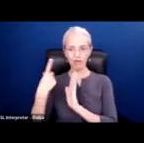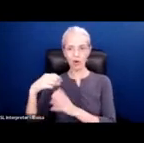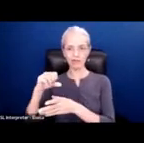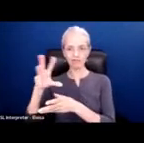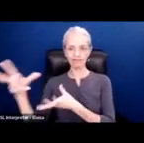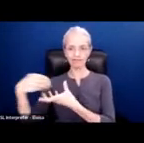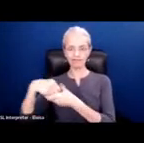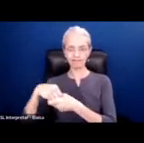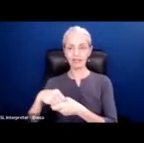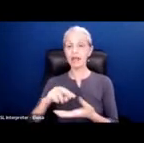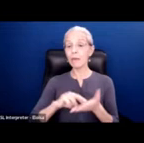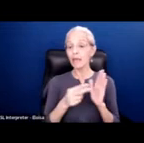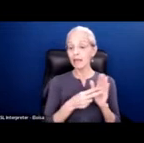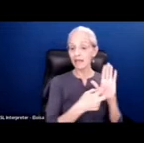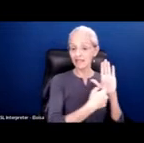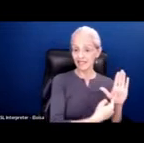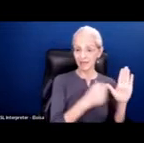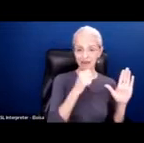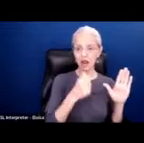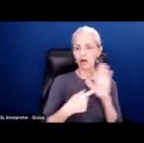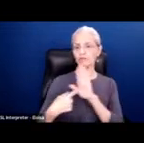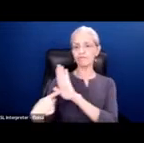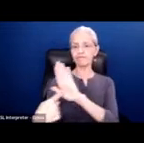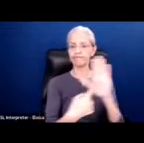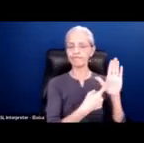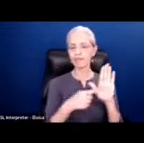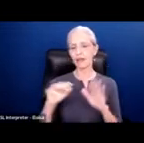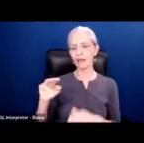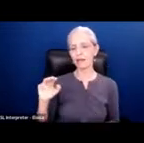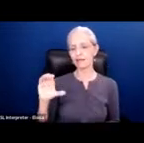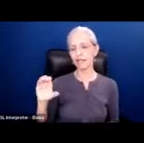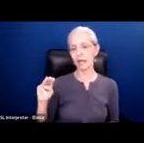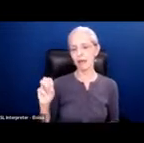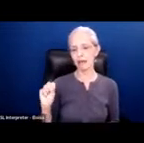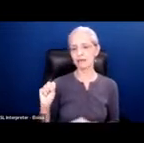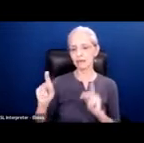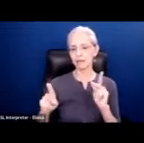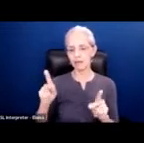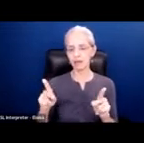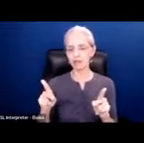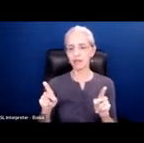Therefore, the study sample may not be representative of the Medicaid HCBS user population